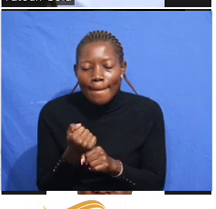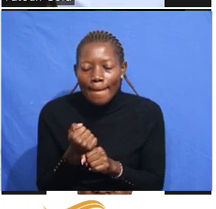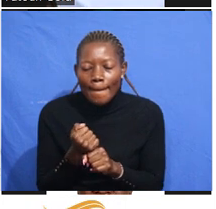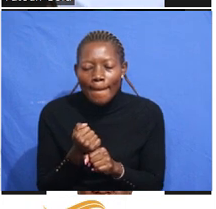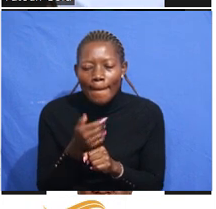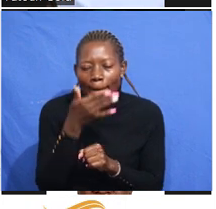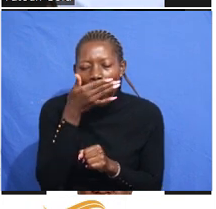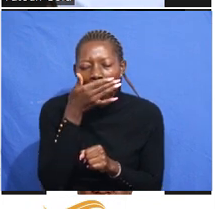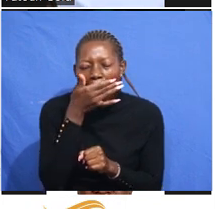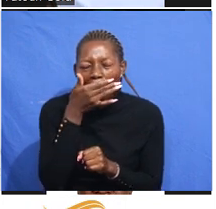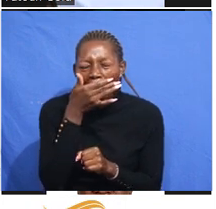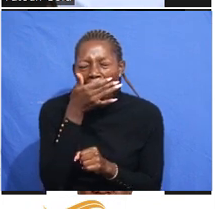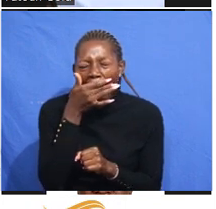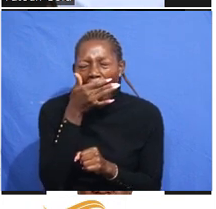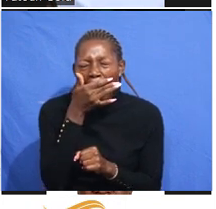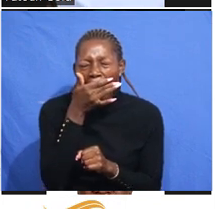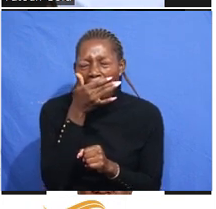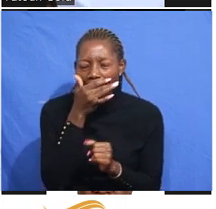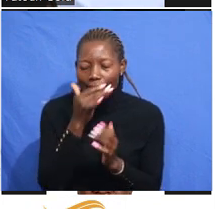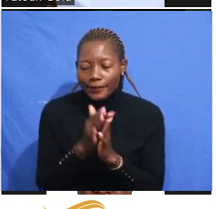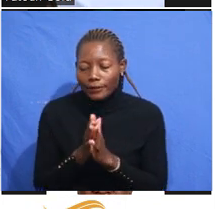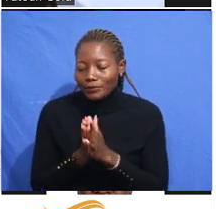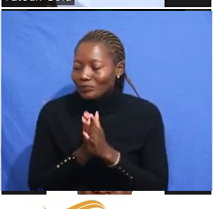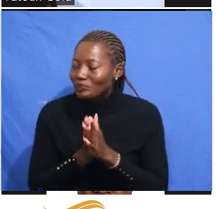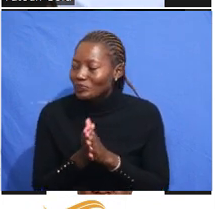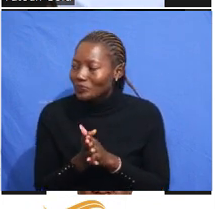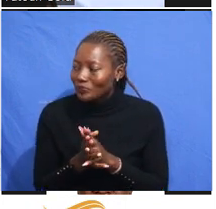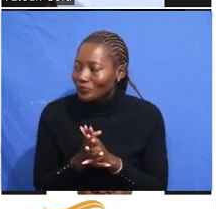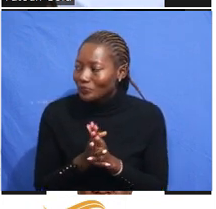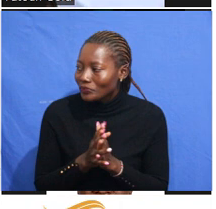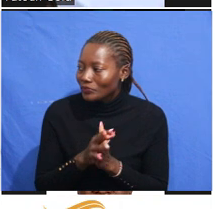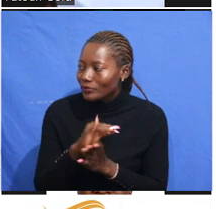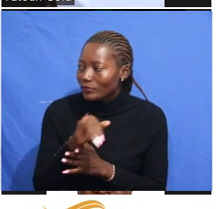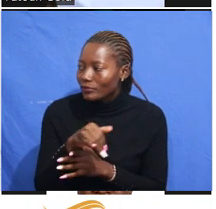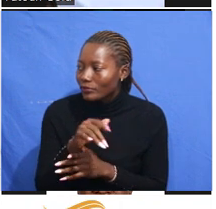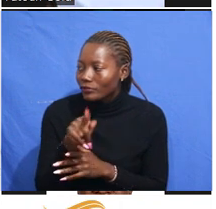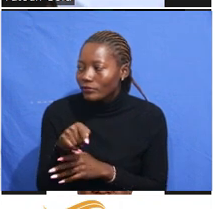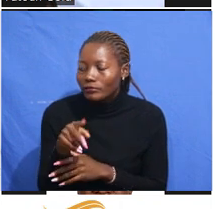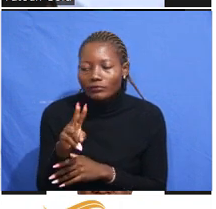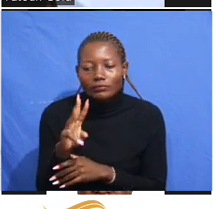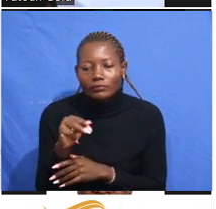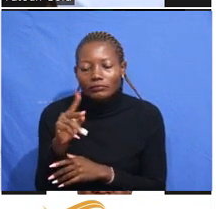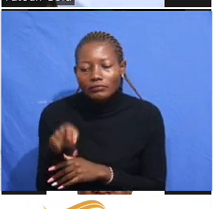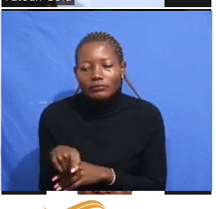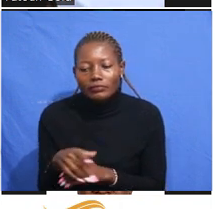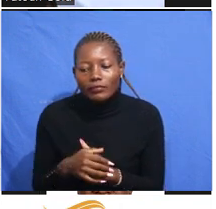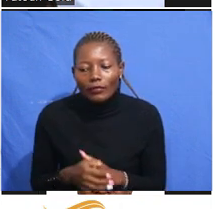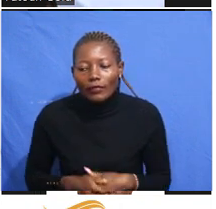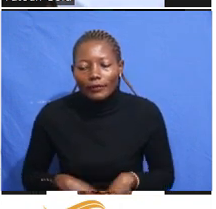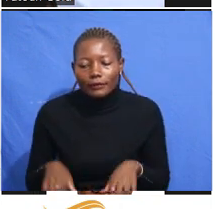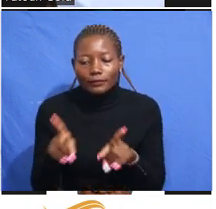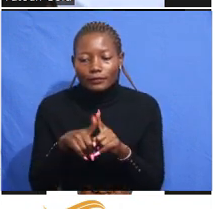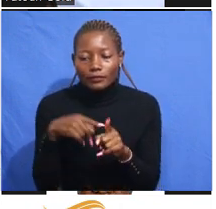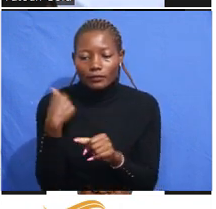It's a pump, actually, the largest pump in the body. It's just a pump. And it